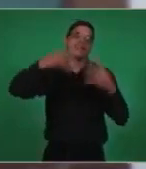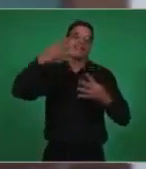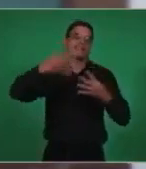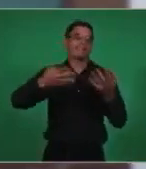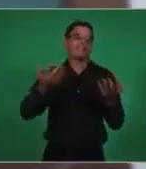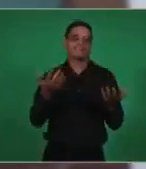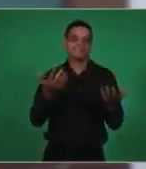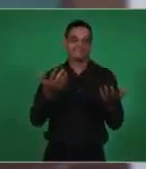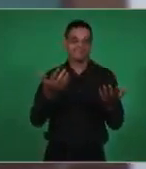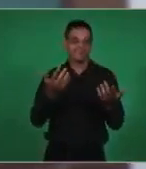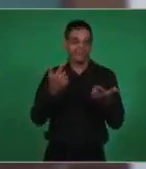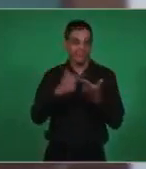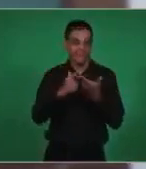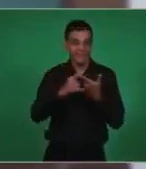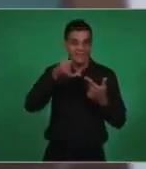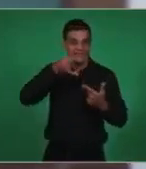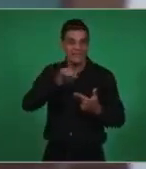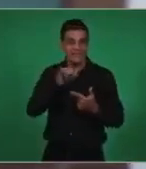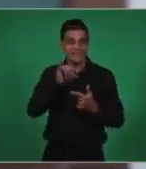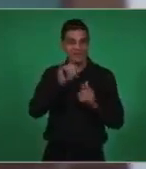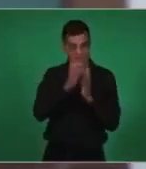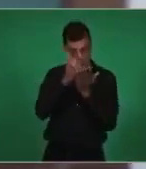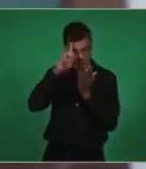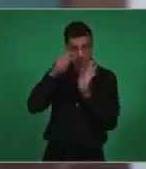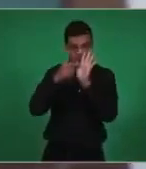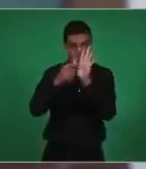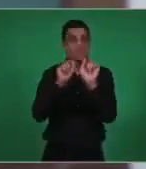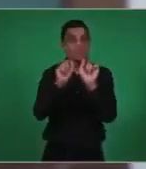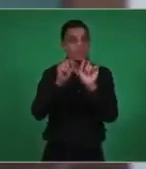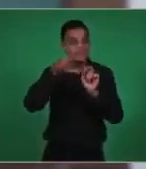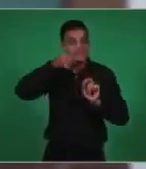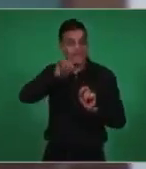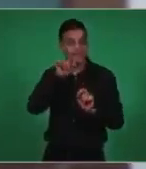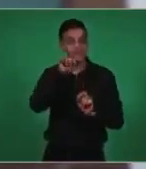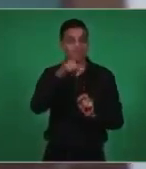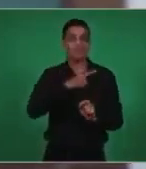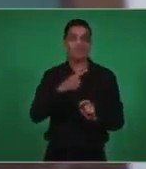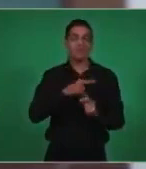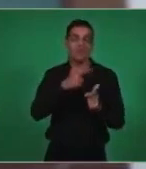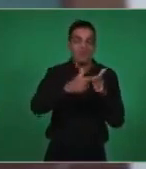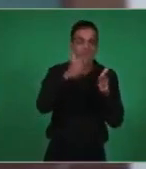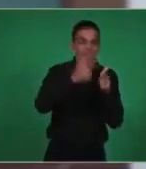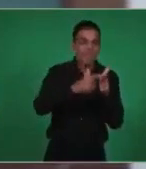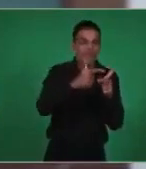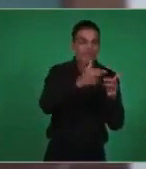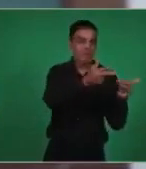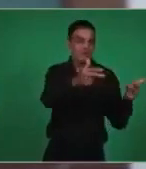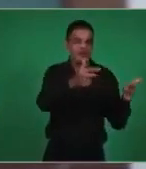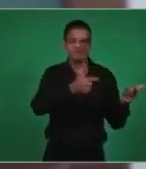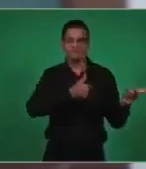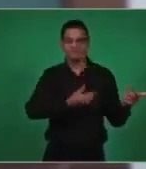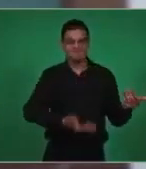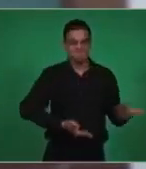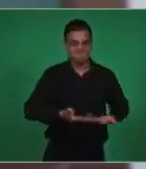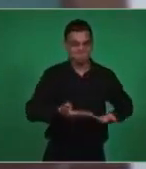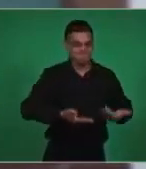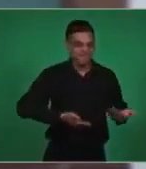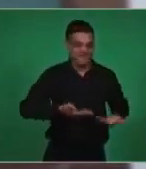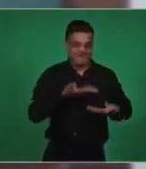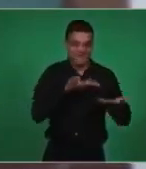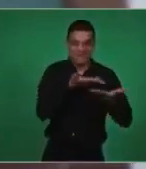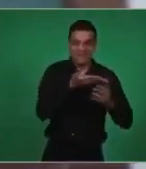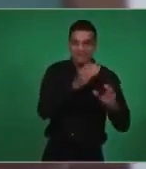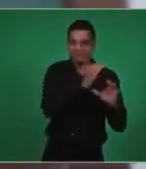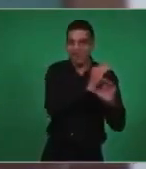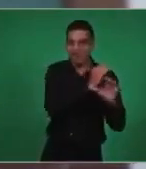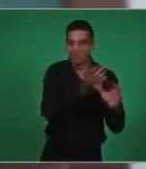not going to move ahead. If you have a problem with your brother and sister, and your brother has a problem with you, go and resolve the problem with your brother